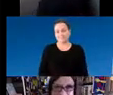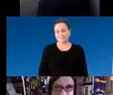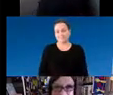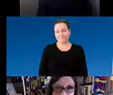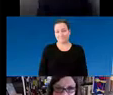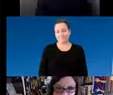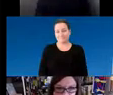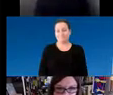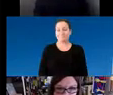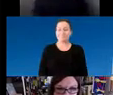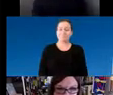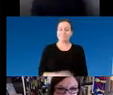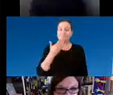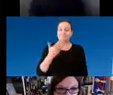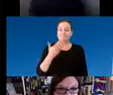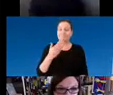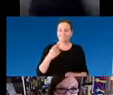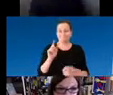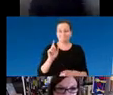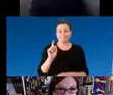Next slide.